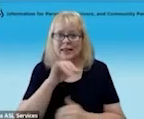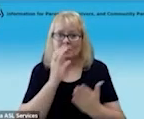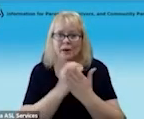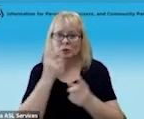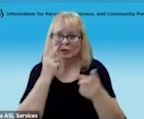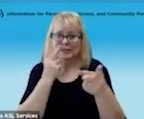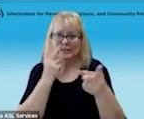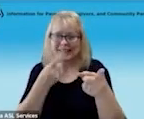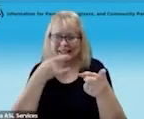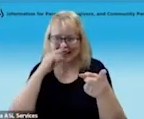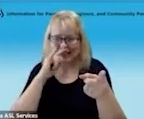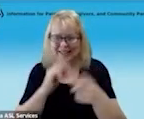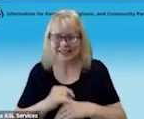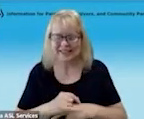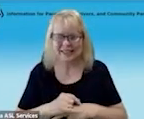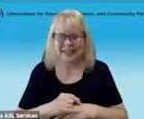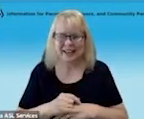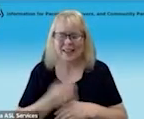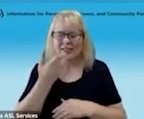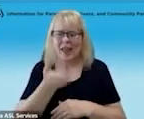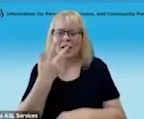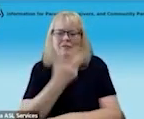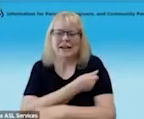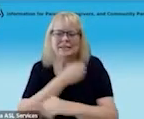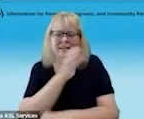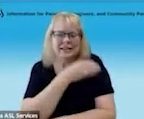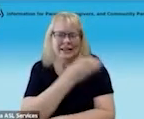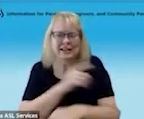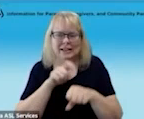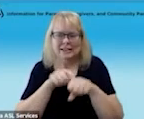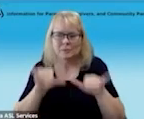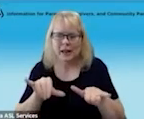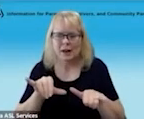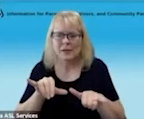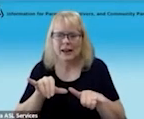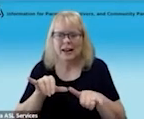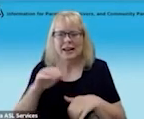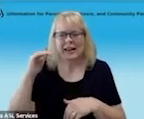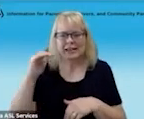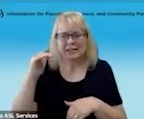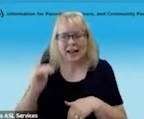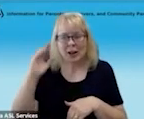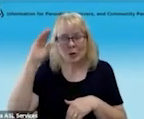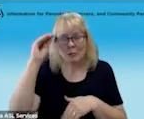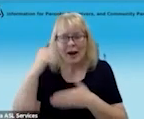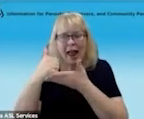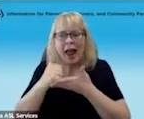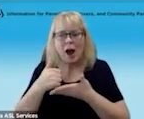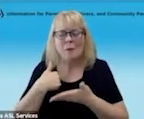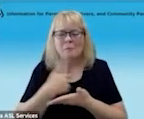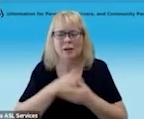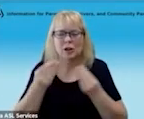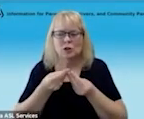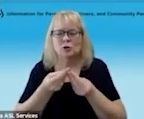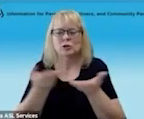diverse, with many people coming from a range of backgrounds. Next slide, please. In this picture, you